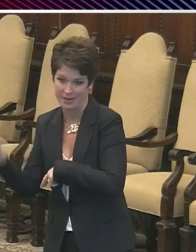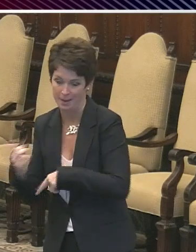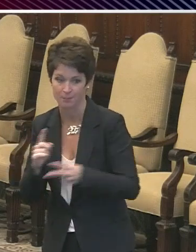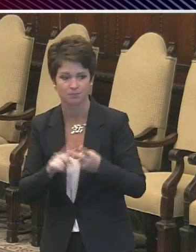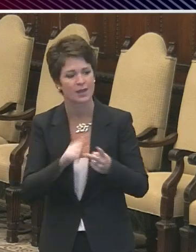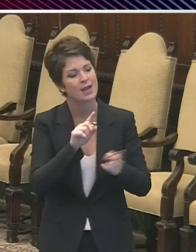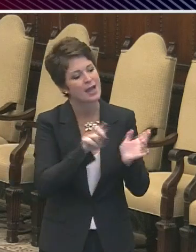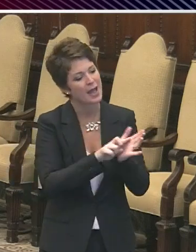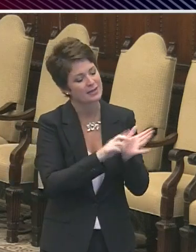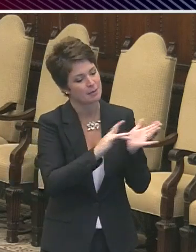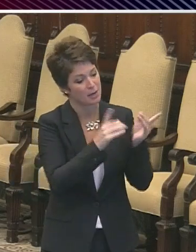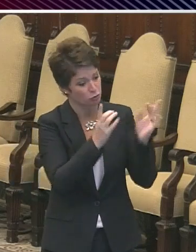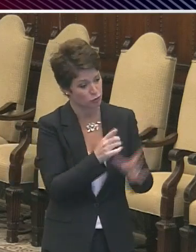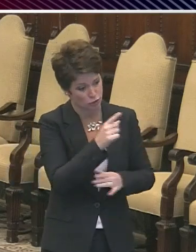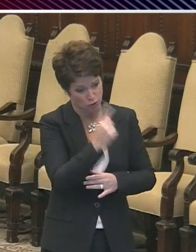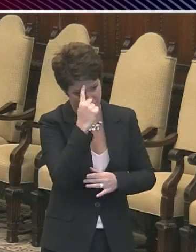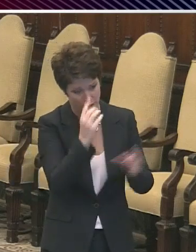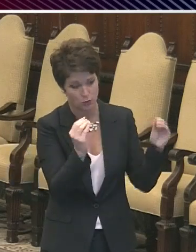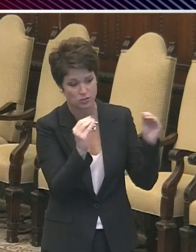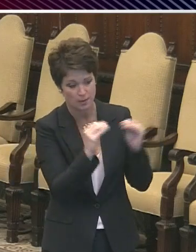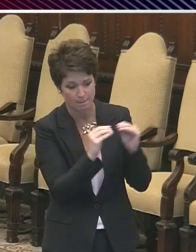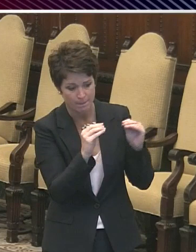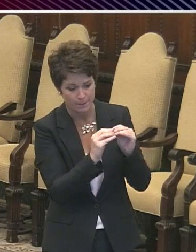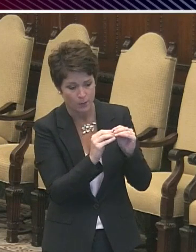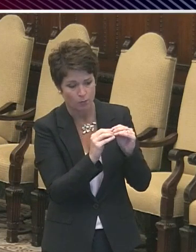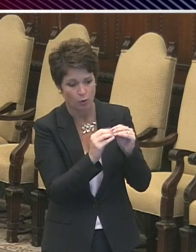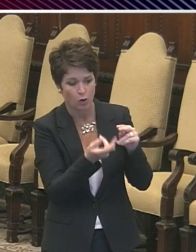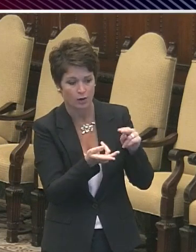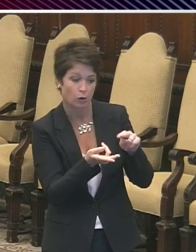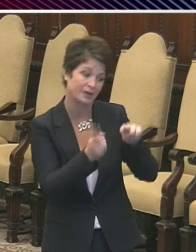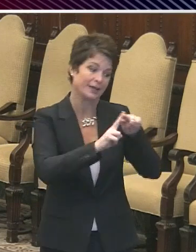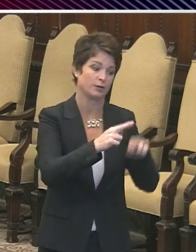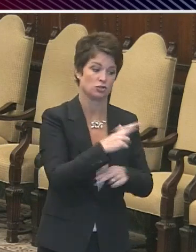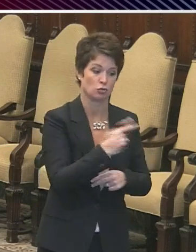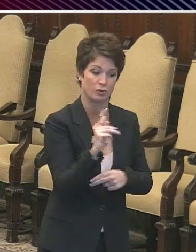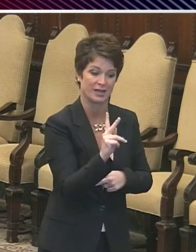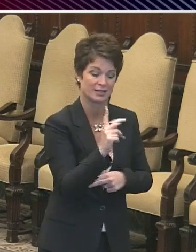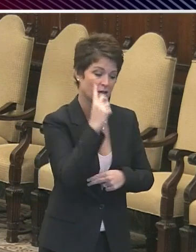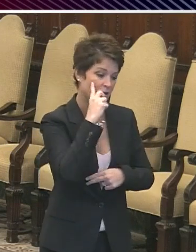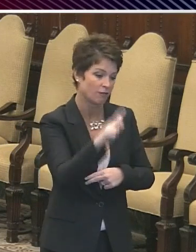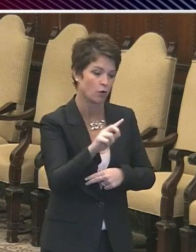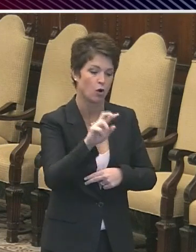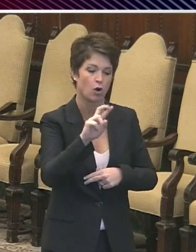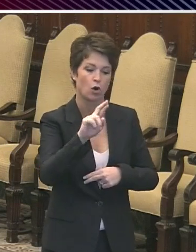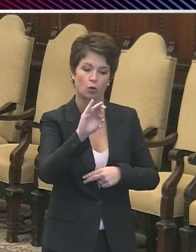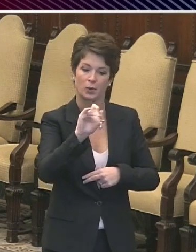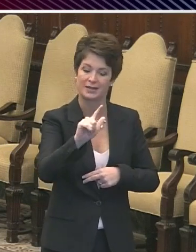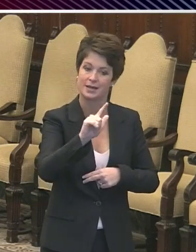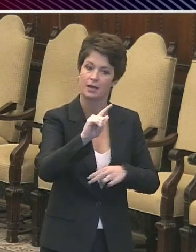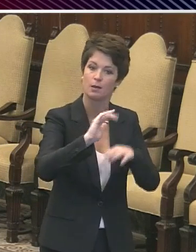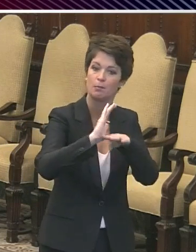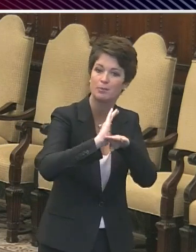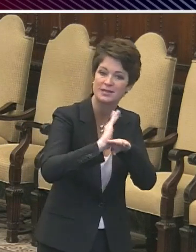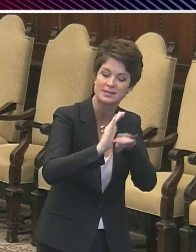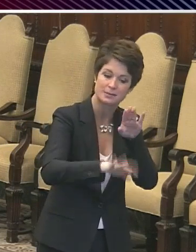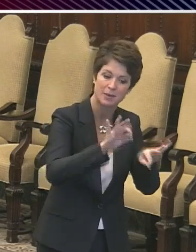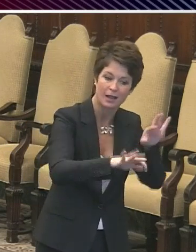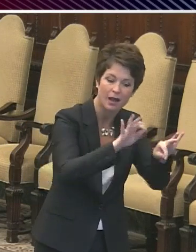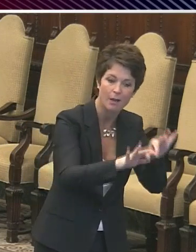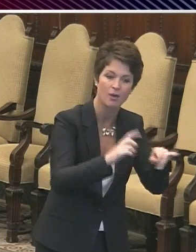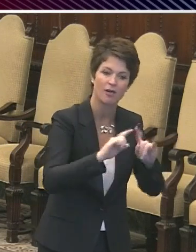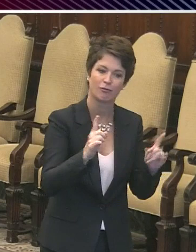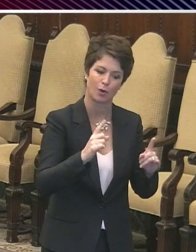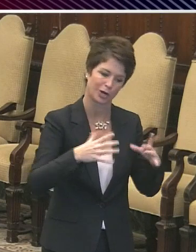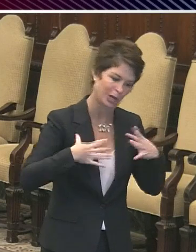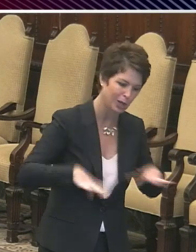there's a bigger, more increased risk for, say, retail pickup of retail